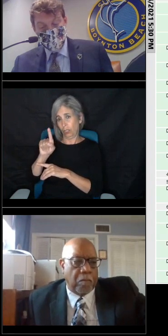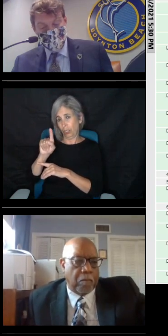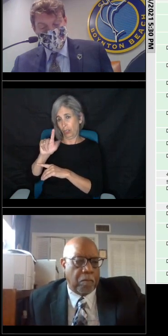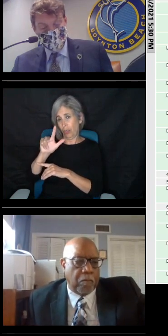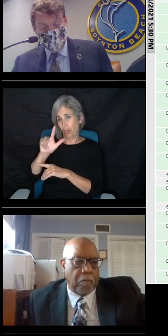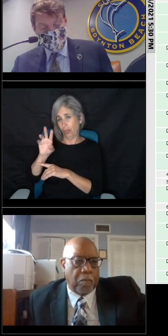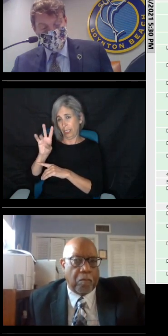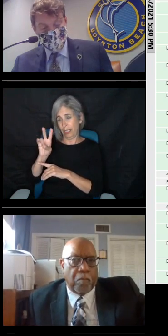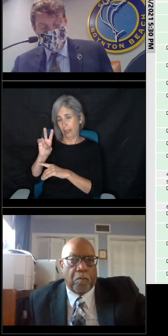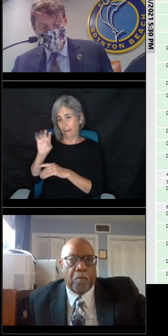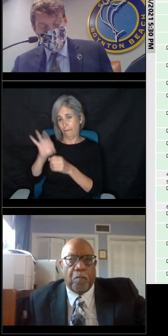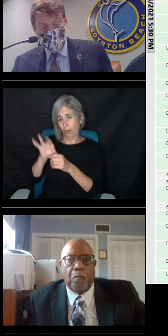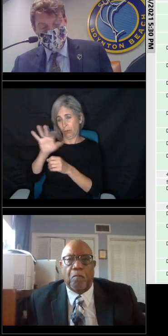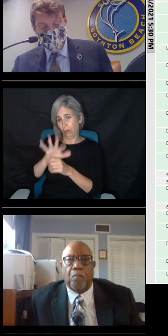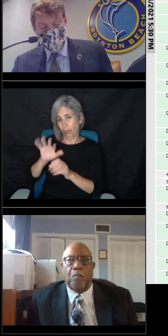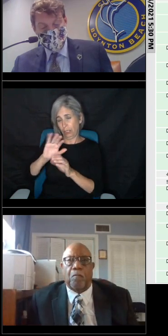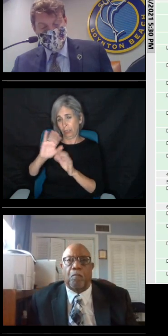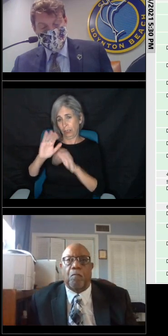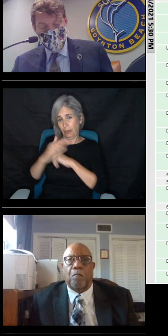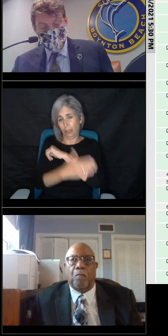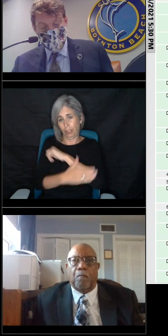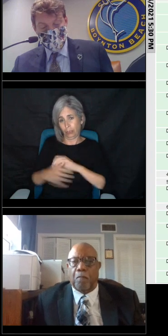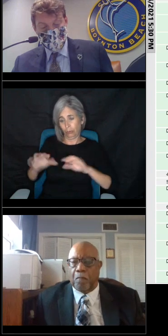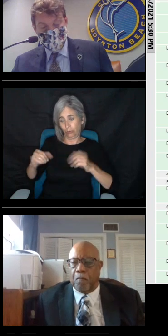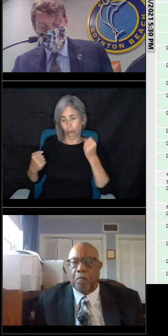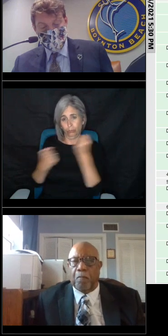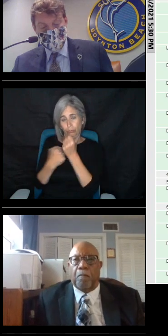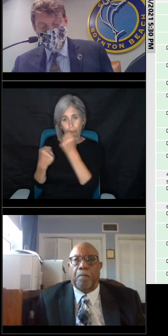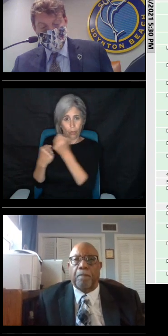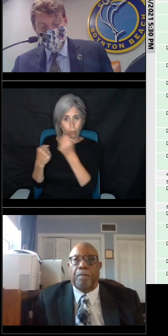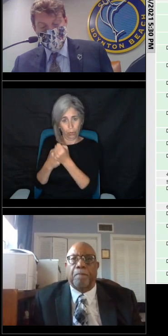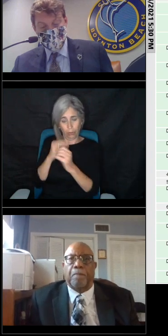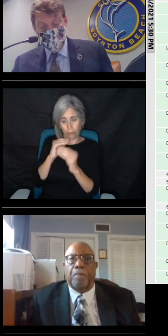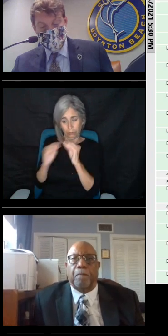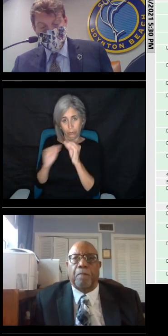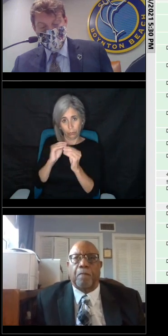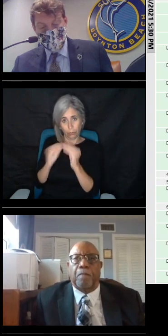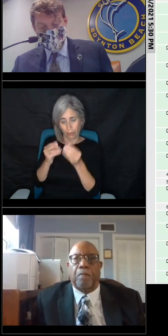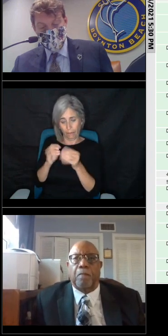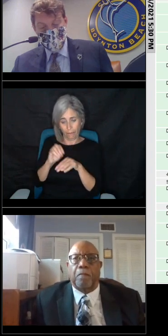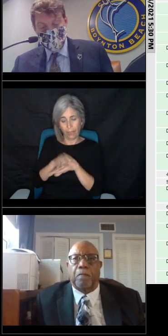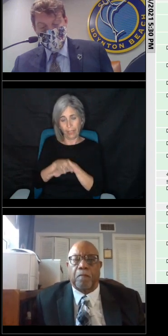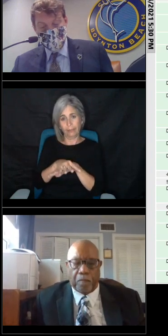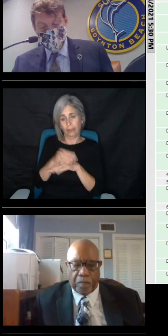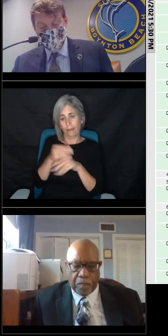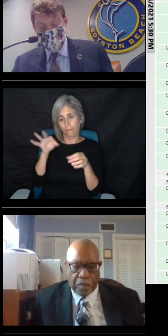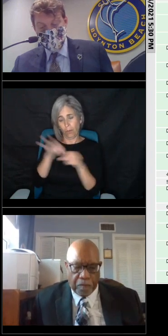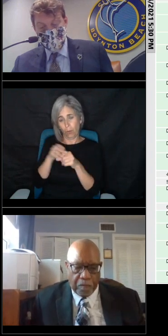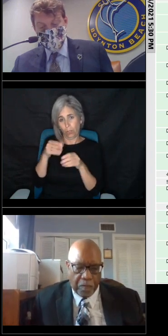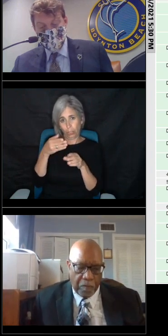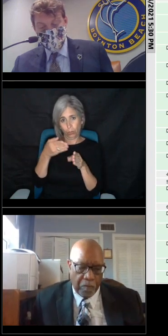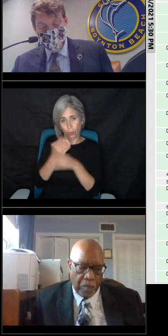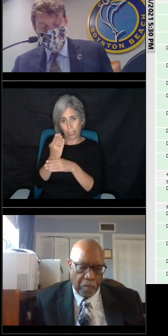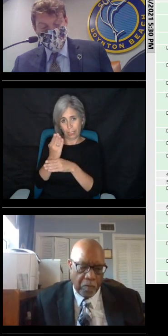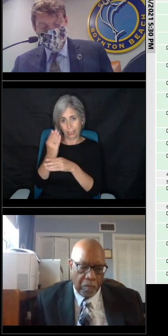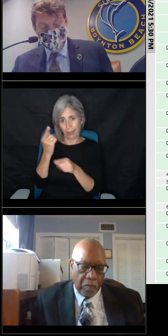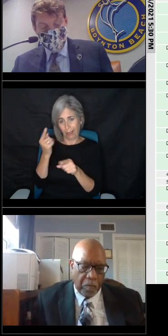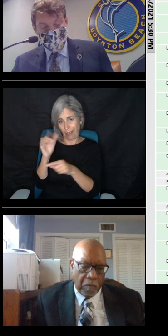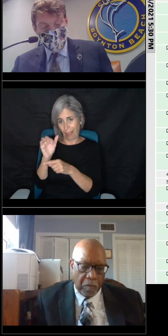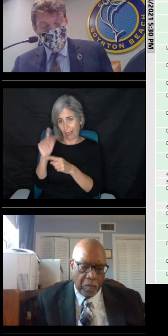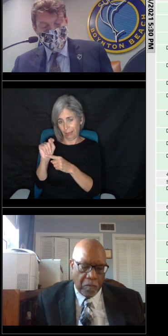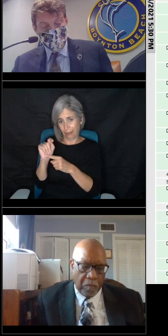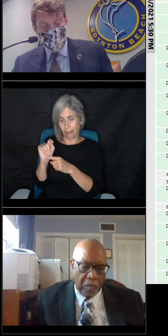votercades across the country to ignite public support for restoring the effectiveness of the Voting Rights Act through S1 and HR